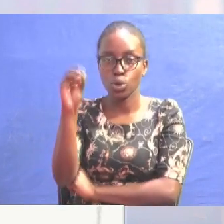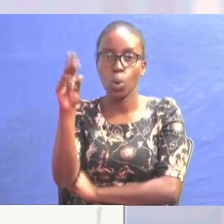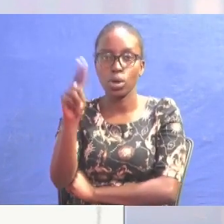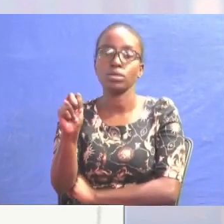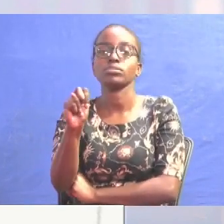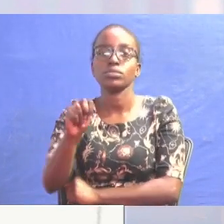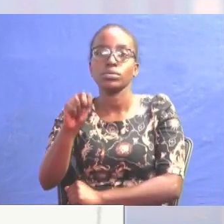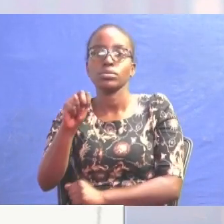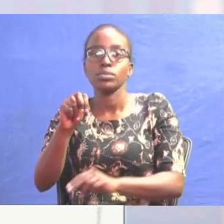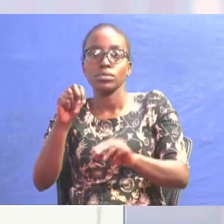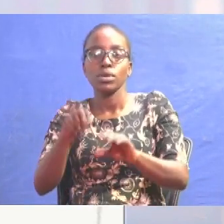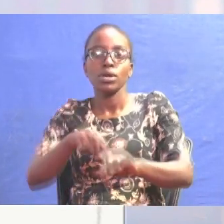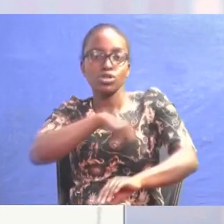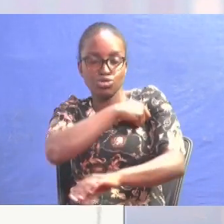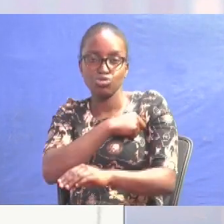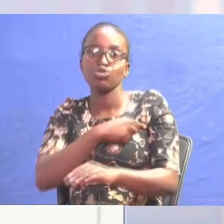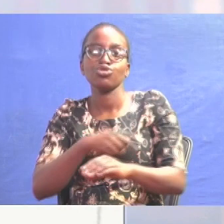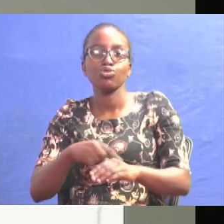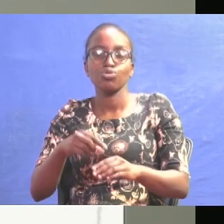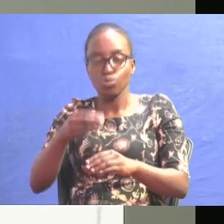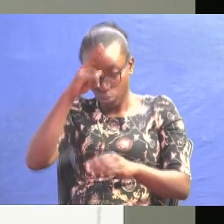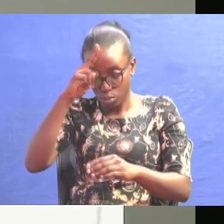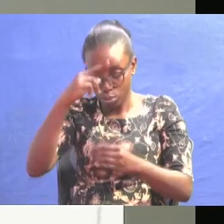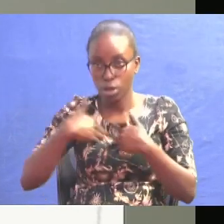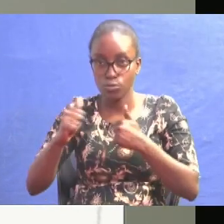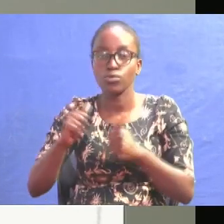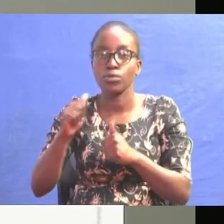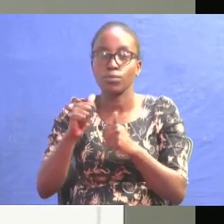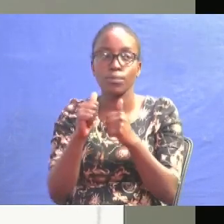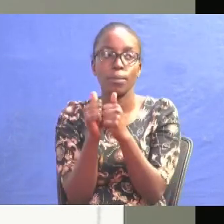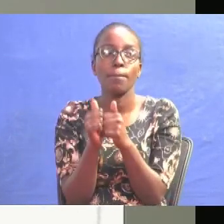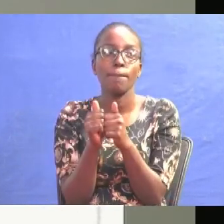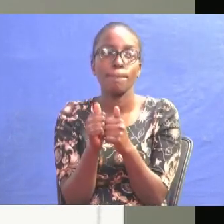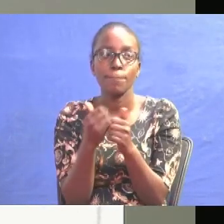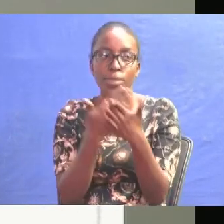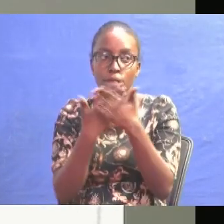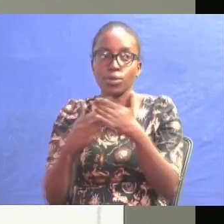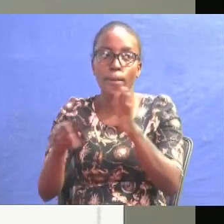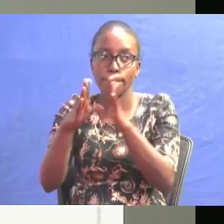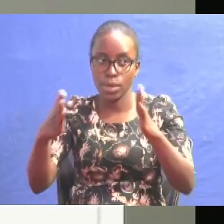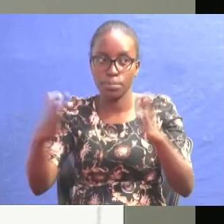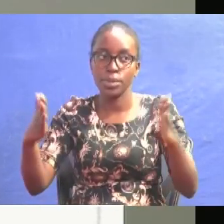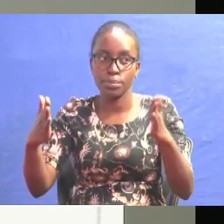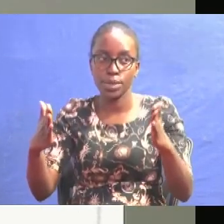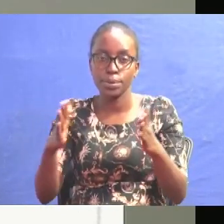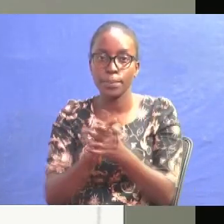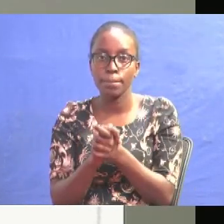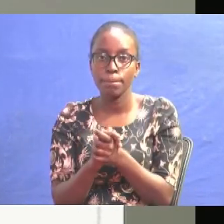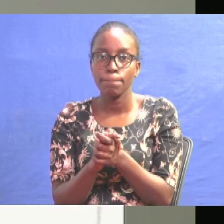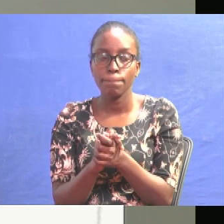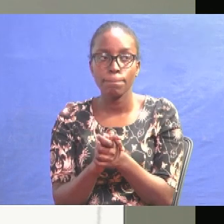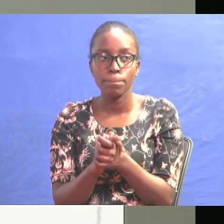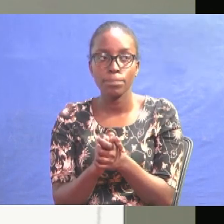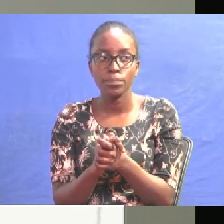Executive Officer of Koa Vijana Initiative. Asante sana for making time. Thank you so much. And now I think we need to